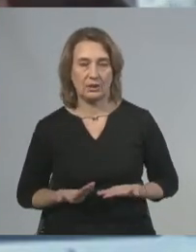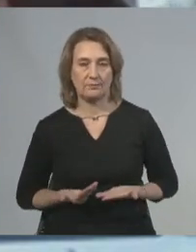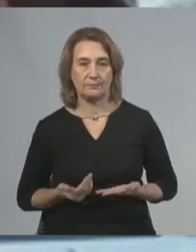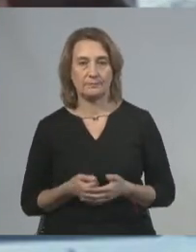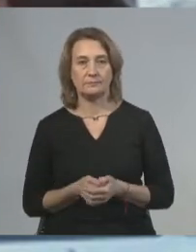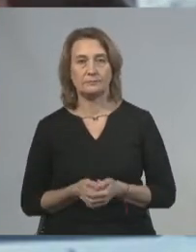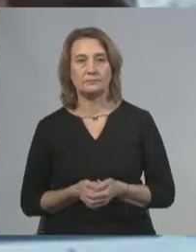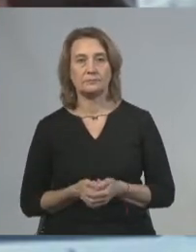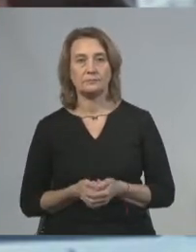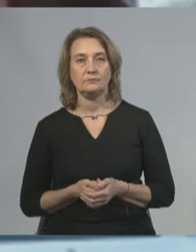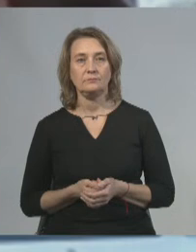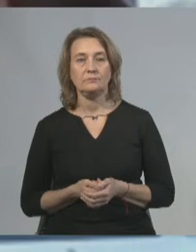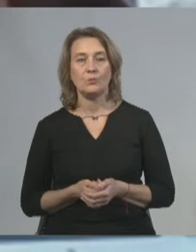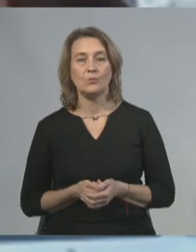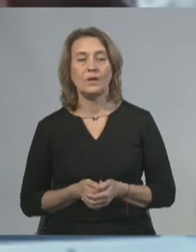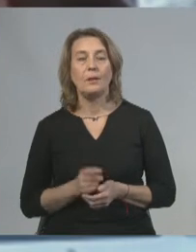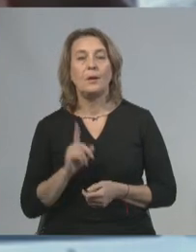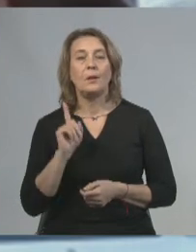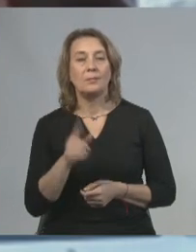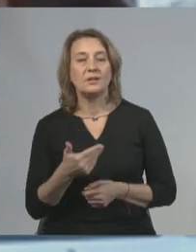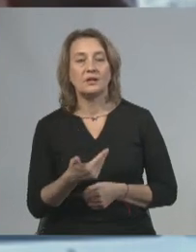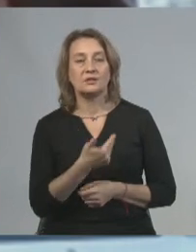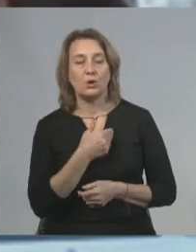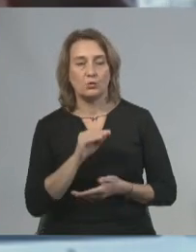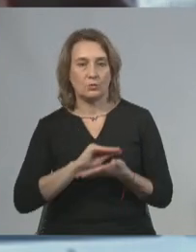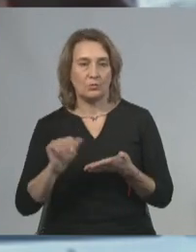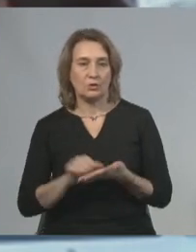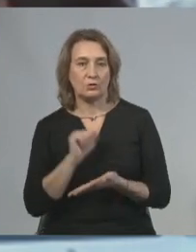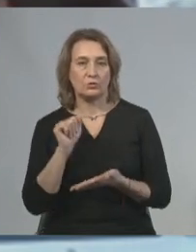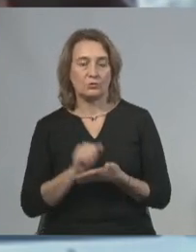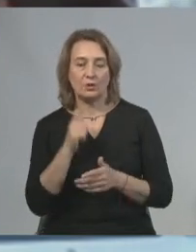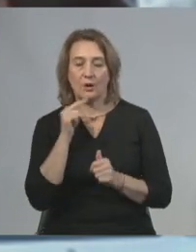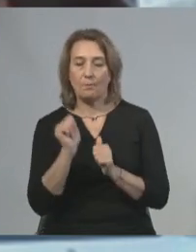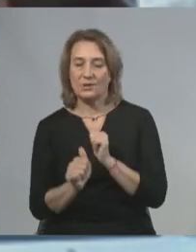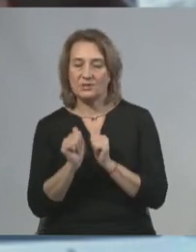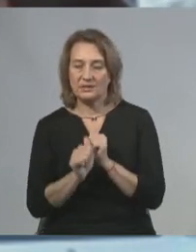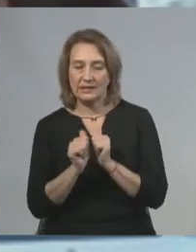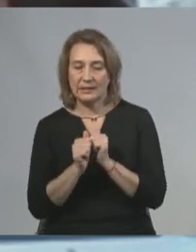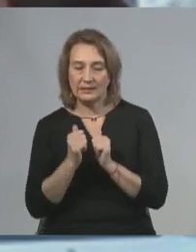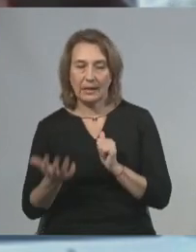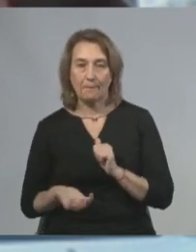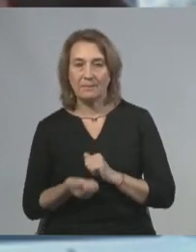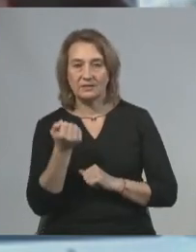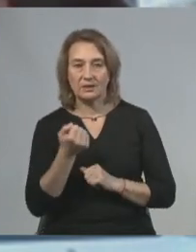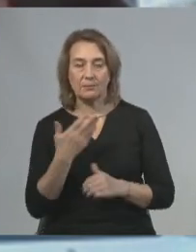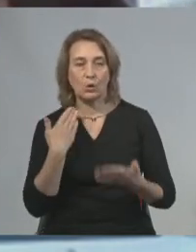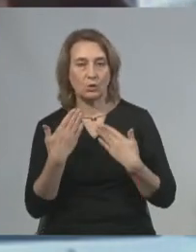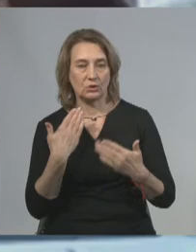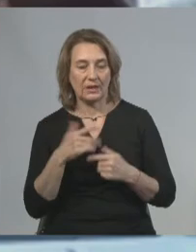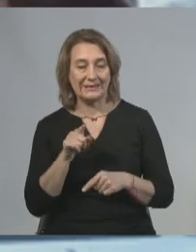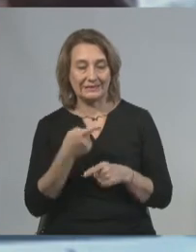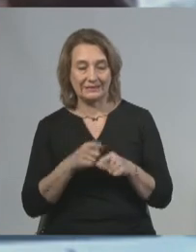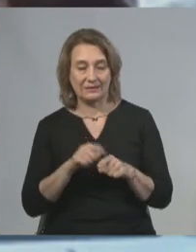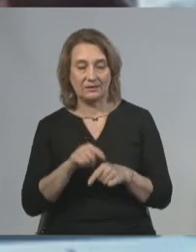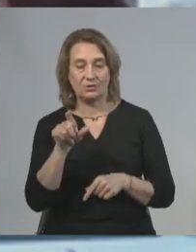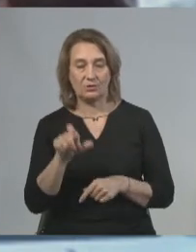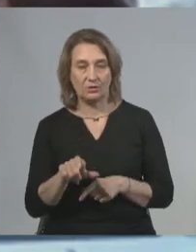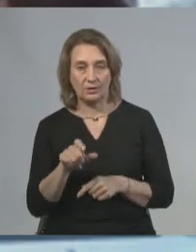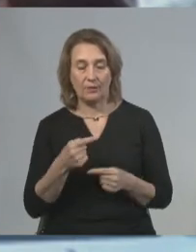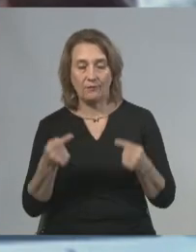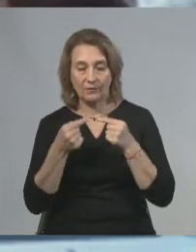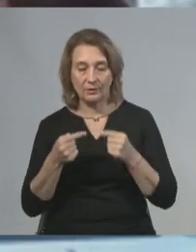journalist to stay in touch and regarding a certain protocol uh talk